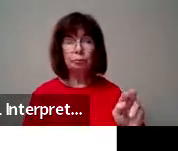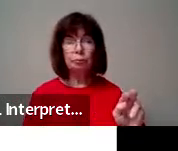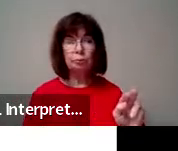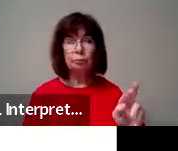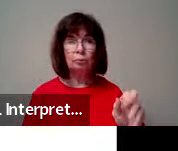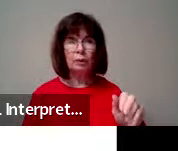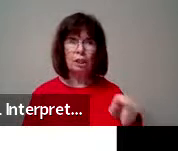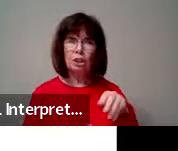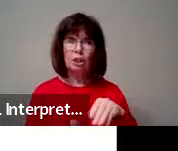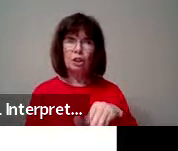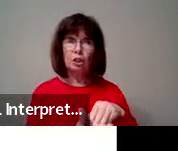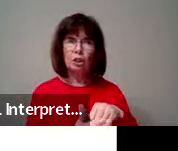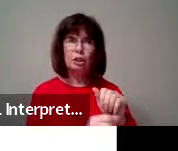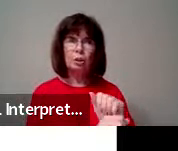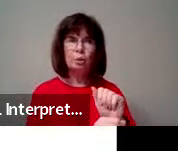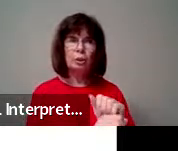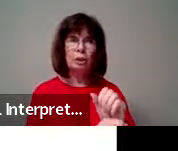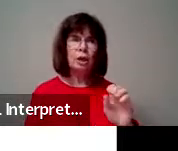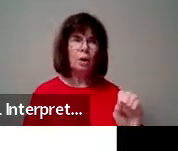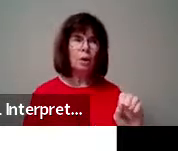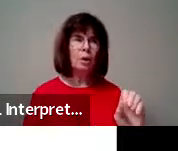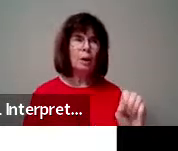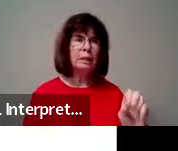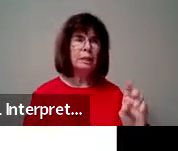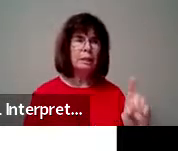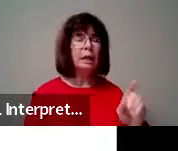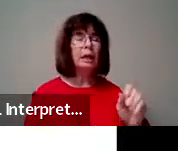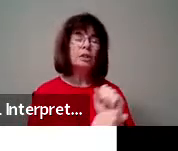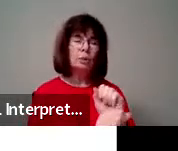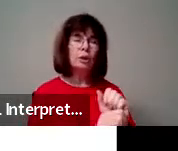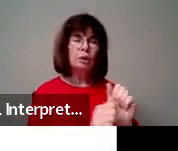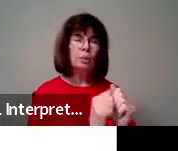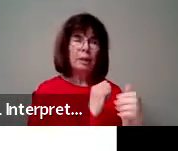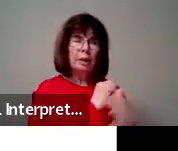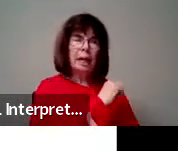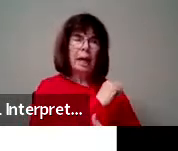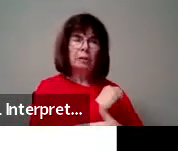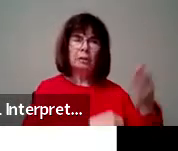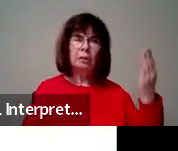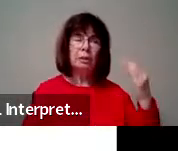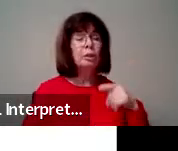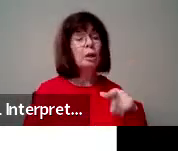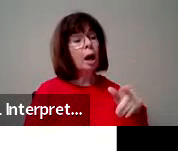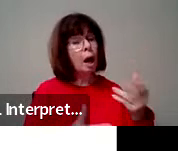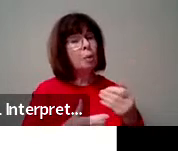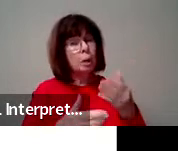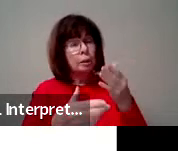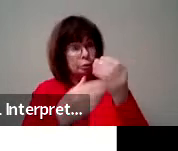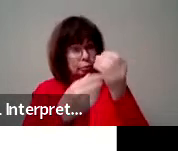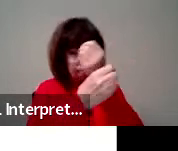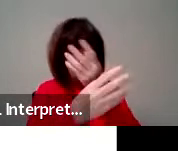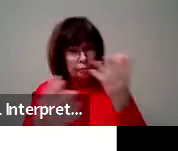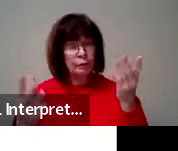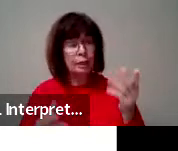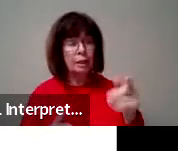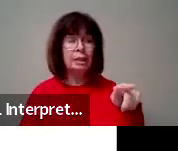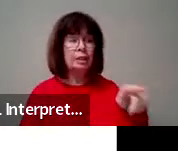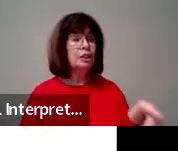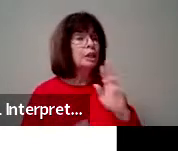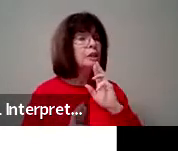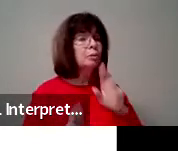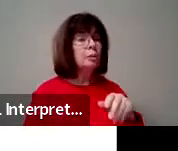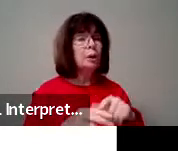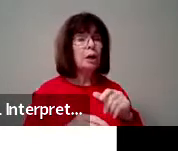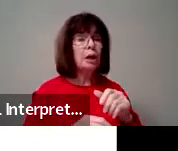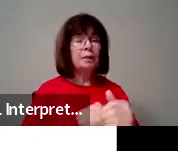excuse me, a nurse who works with OUSD and has worked with the county before, just wanted to share out that she doesn't report on the Alameda